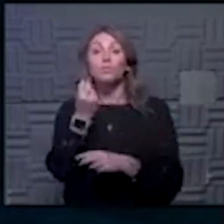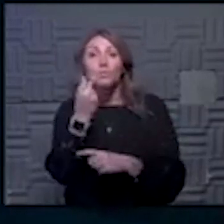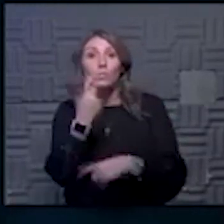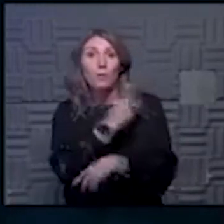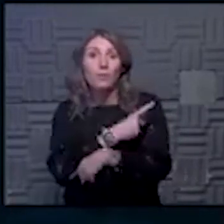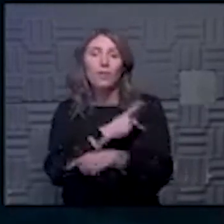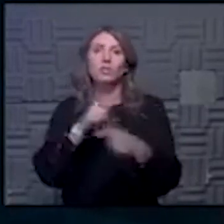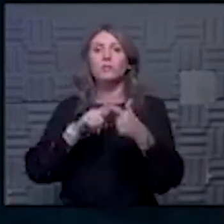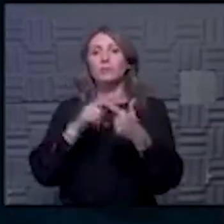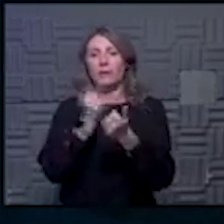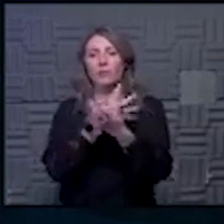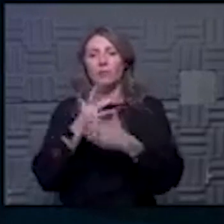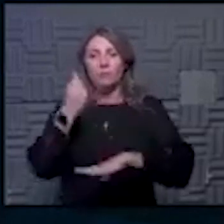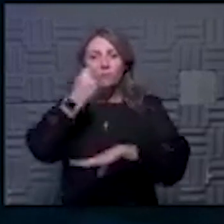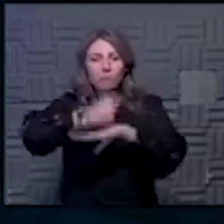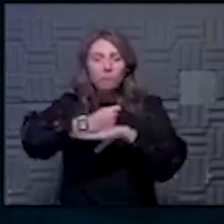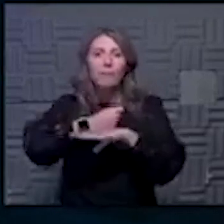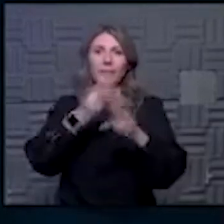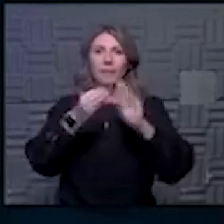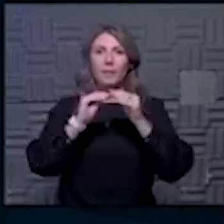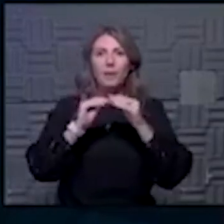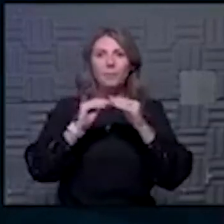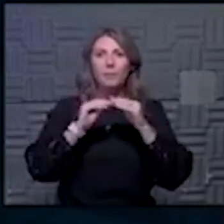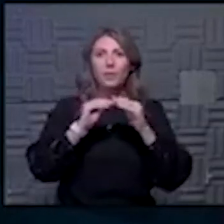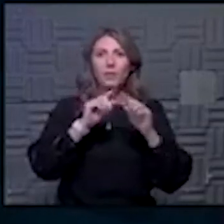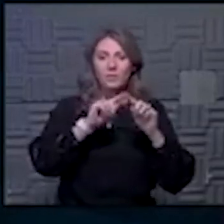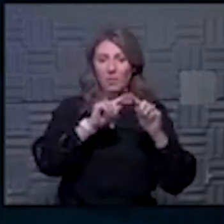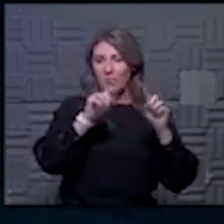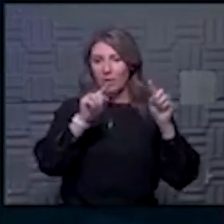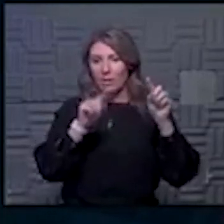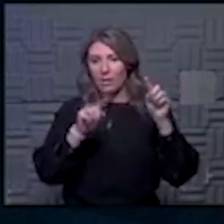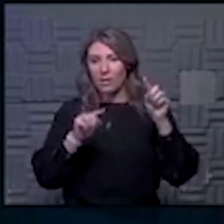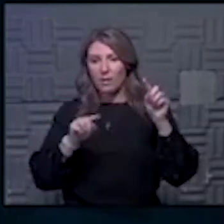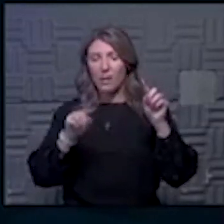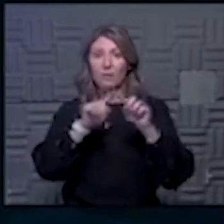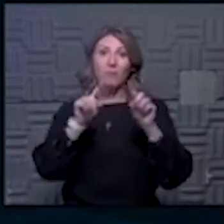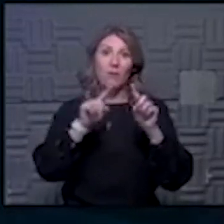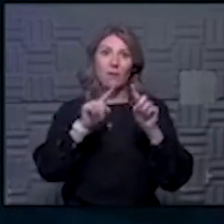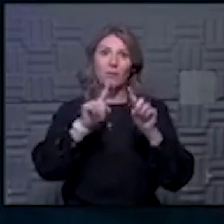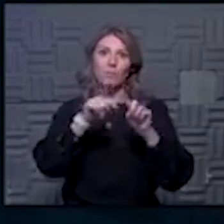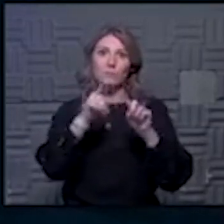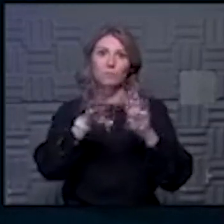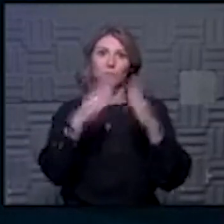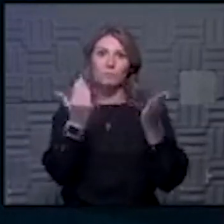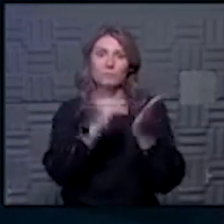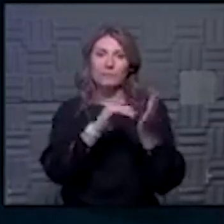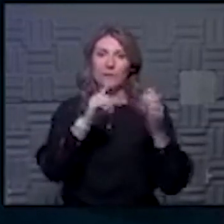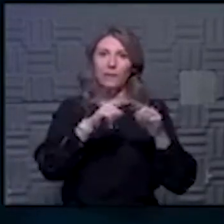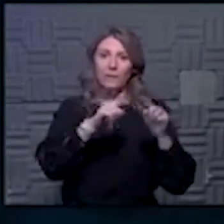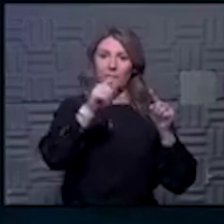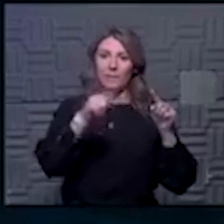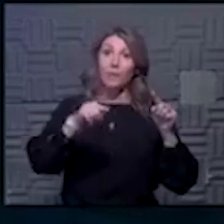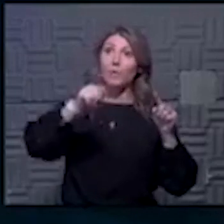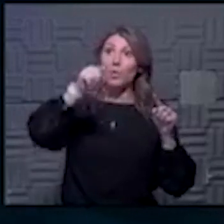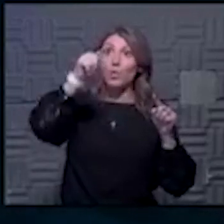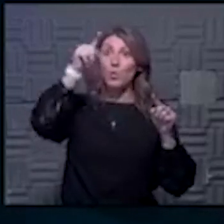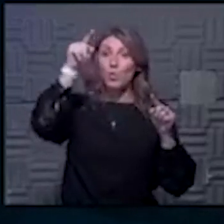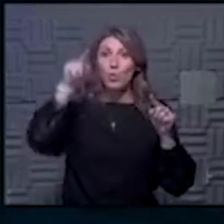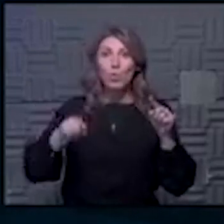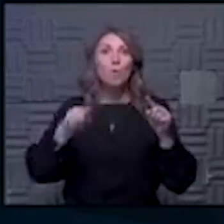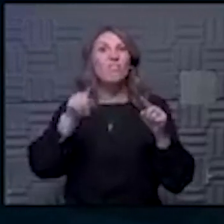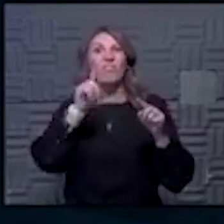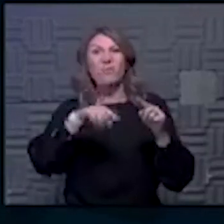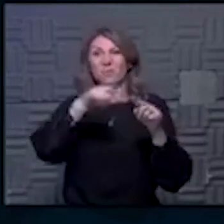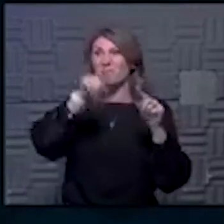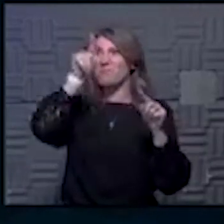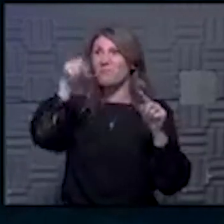were shut down, our numbers dropped down, but then began to climb, obviously, when reopening occurred. And our peaks have been at 36.